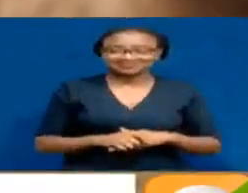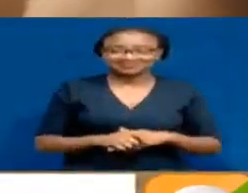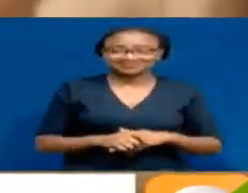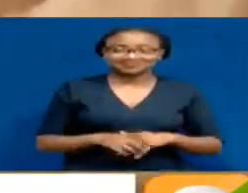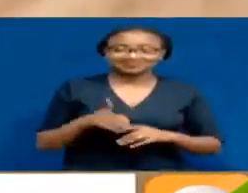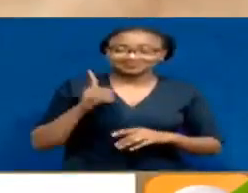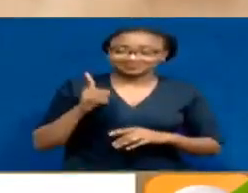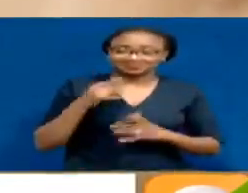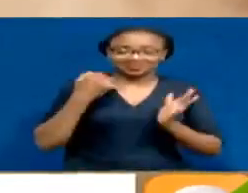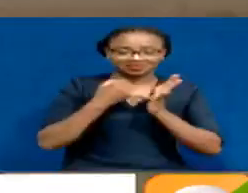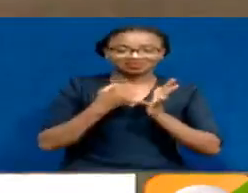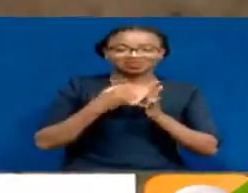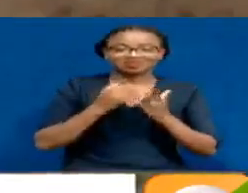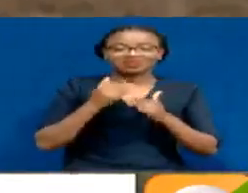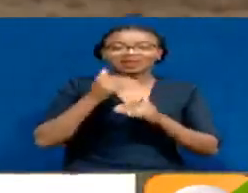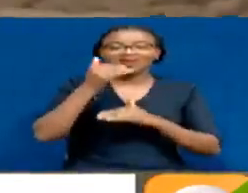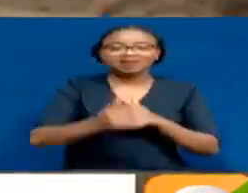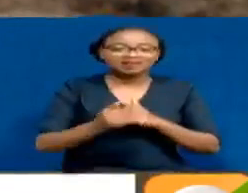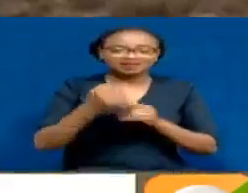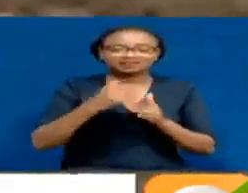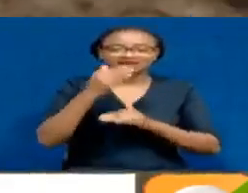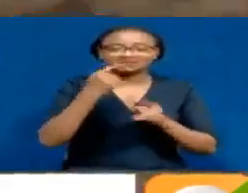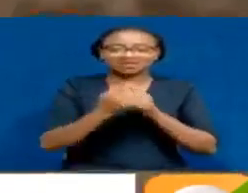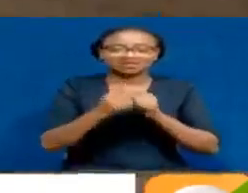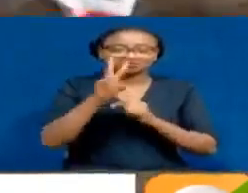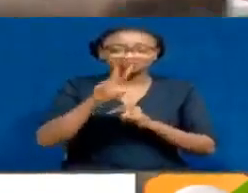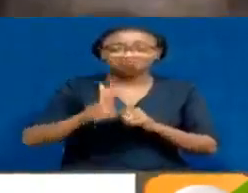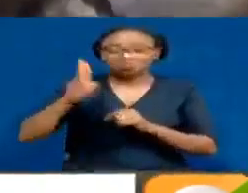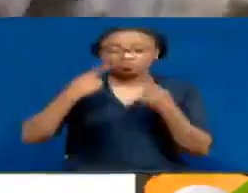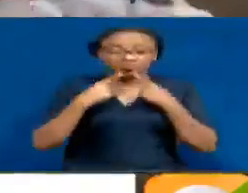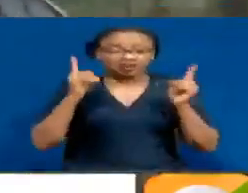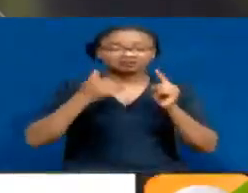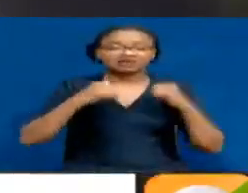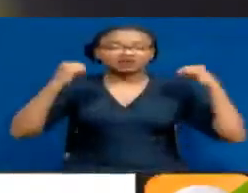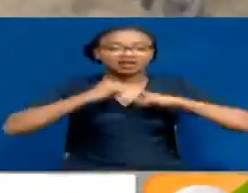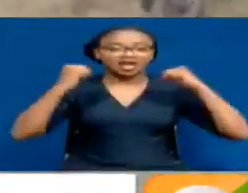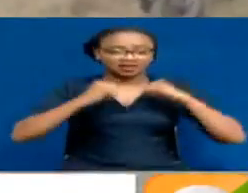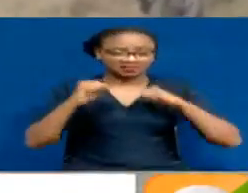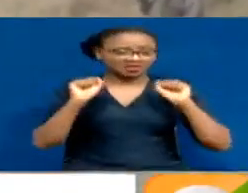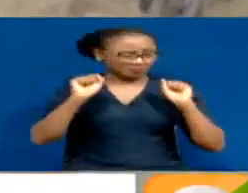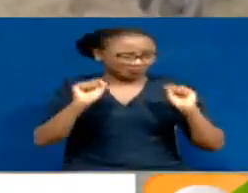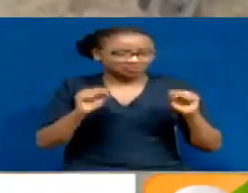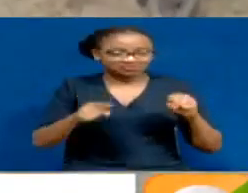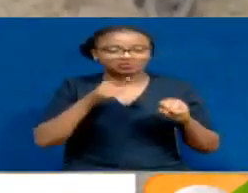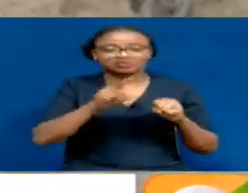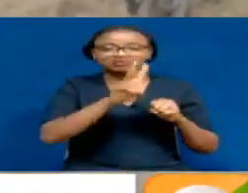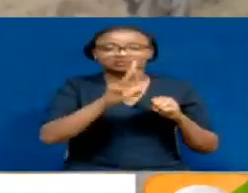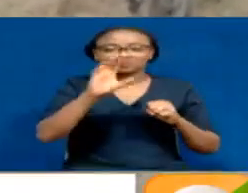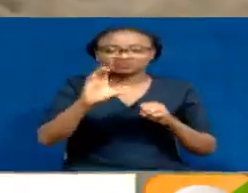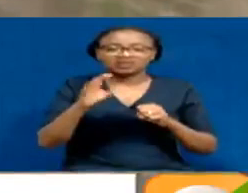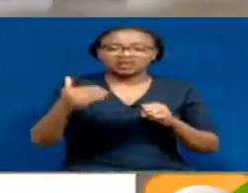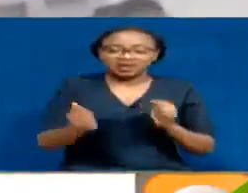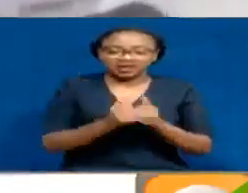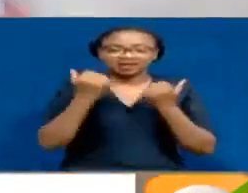in the World Rally Championship calendar for another 2 years, with President Uhuru Kenyatta announcing an agreement that would potentially keep the Safari Rally in the